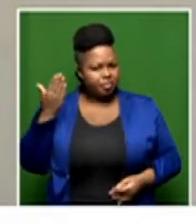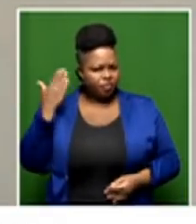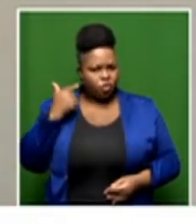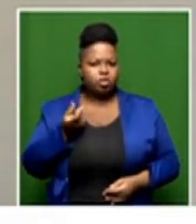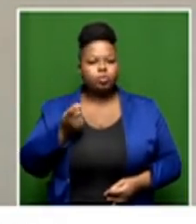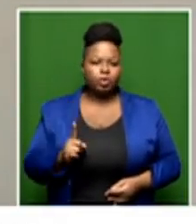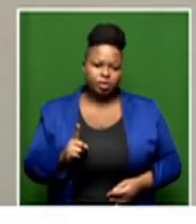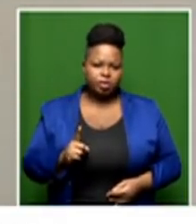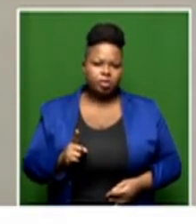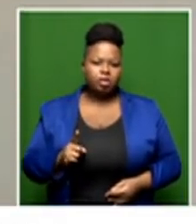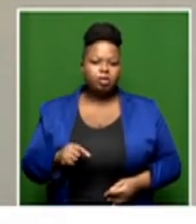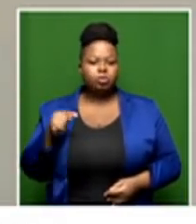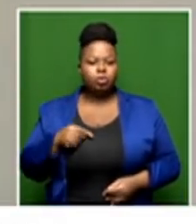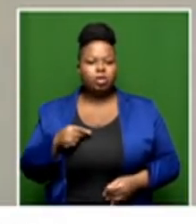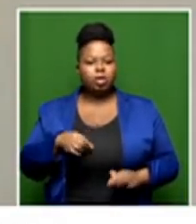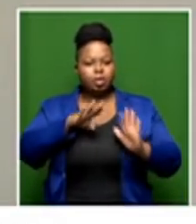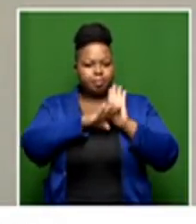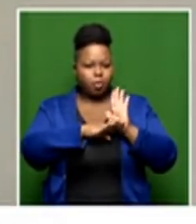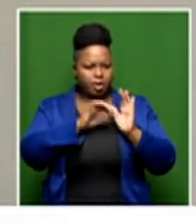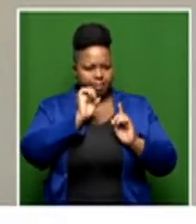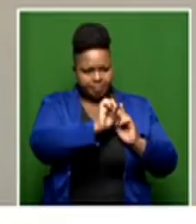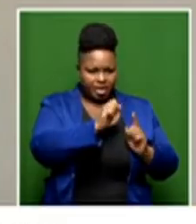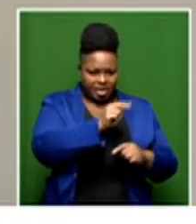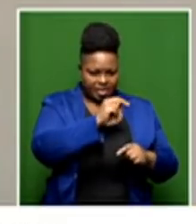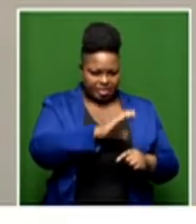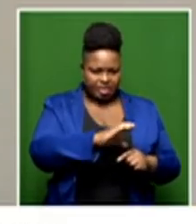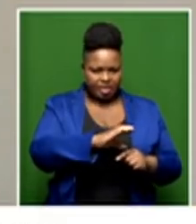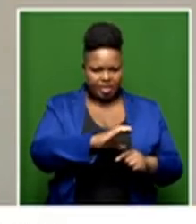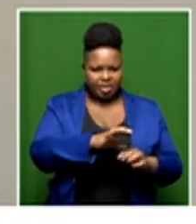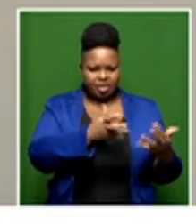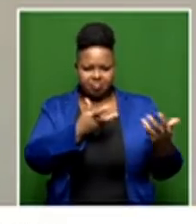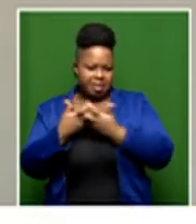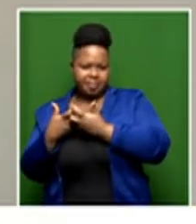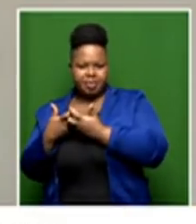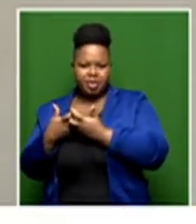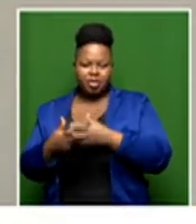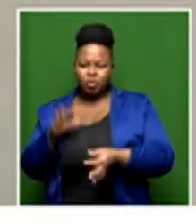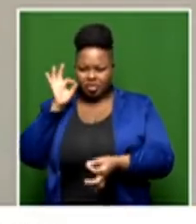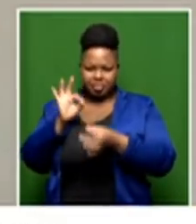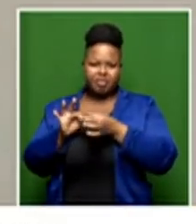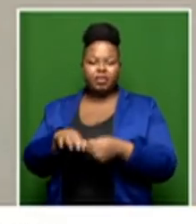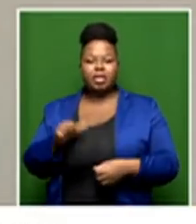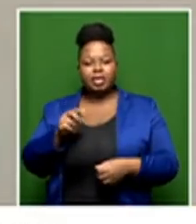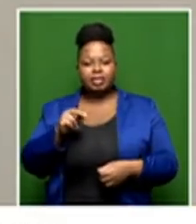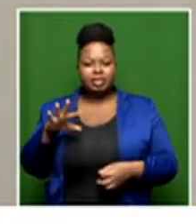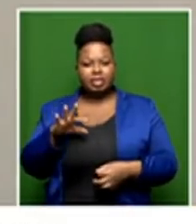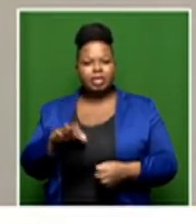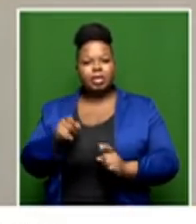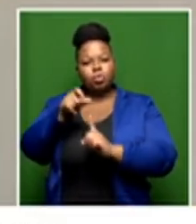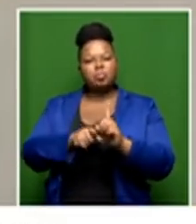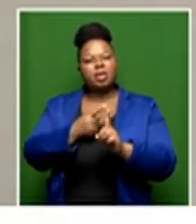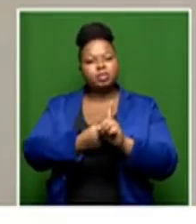example, was to take their program and tie it to a particular ANC candidate,